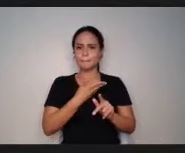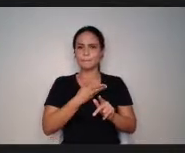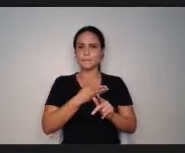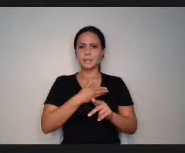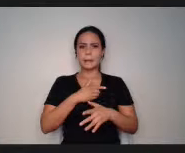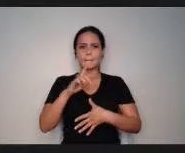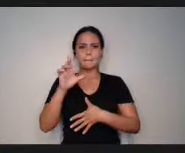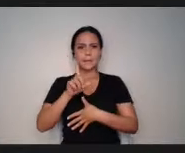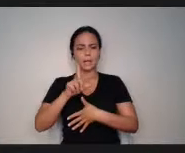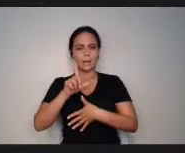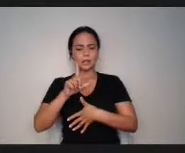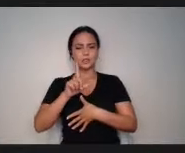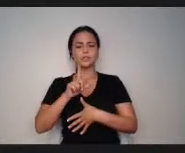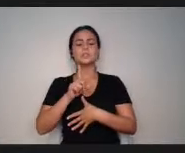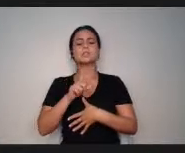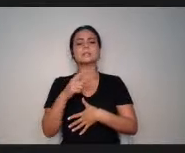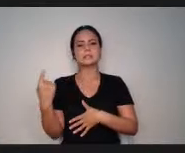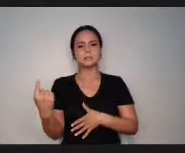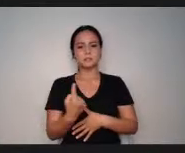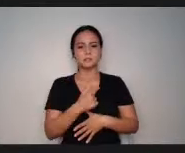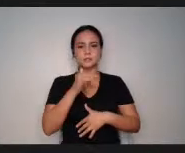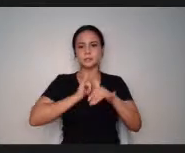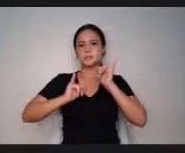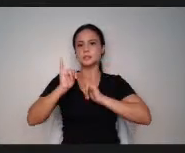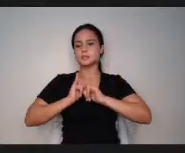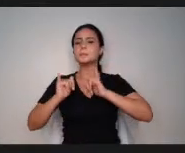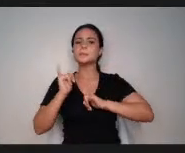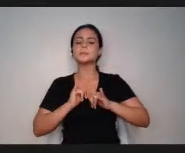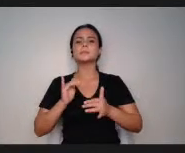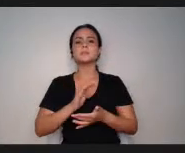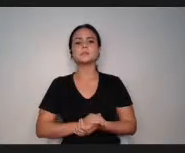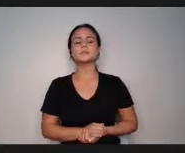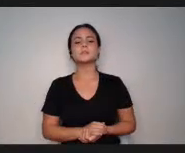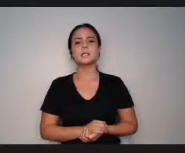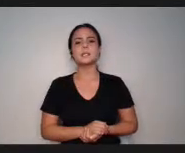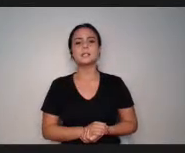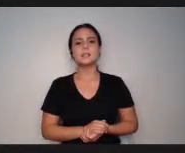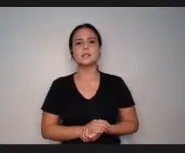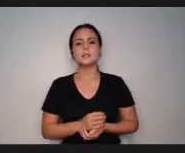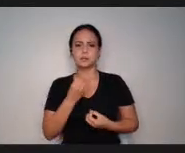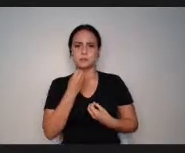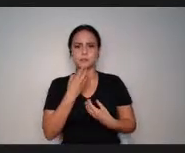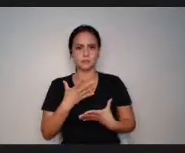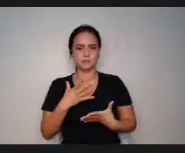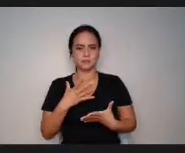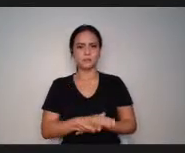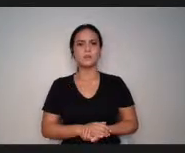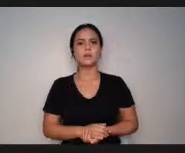messages to countries in Latin America as well, to raise awareness.